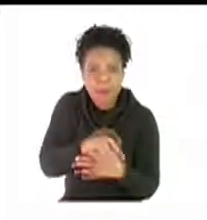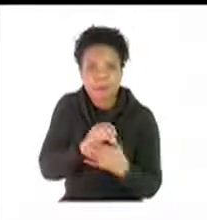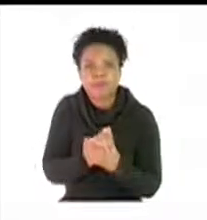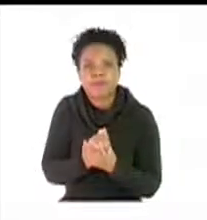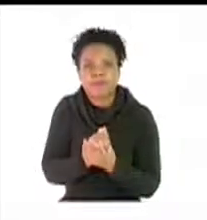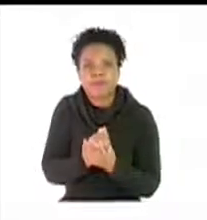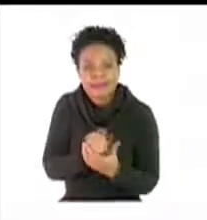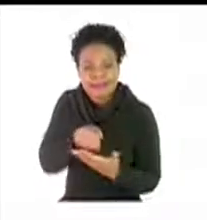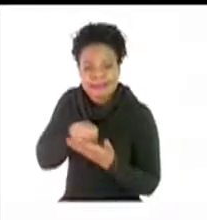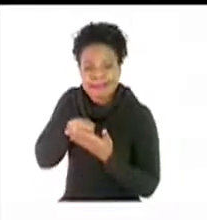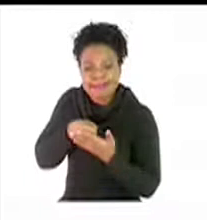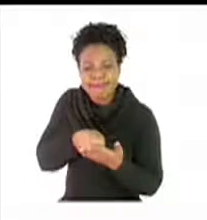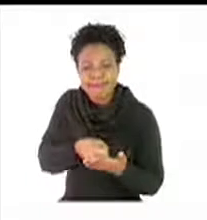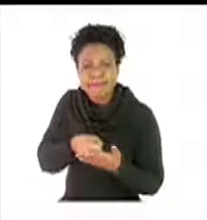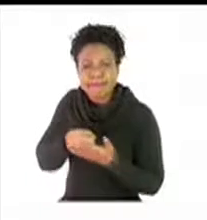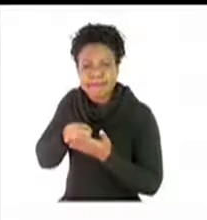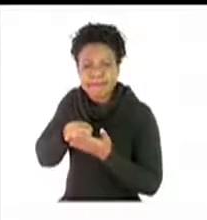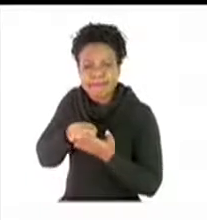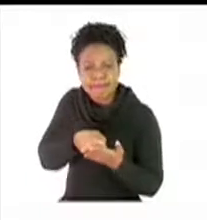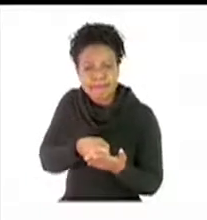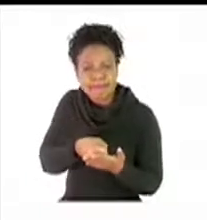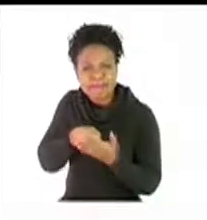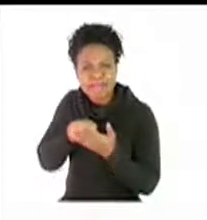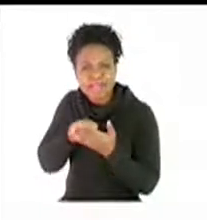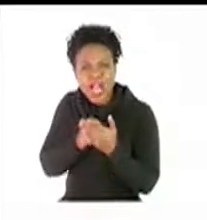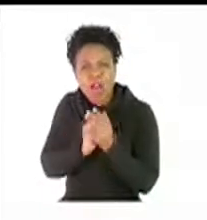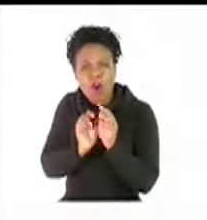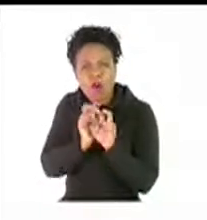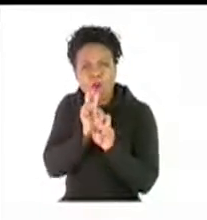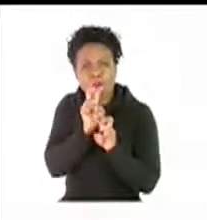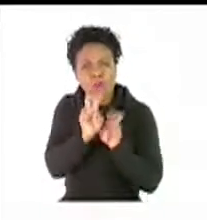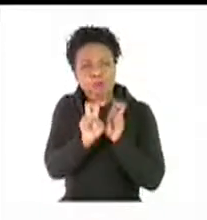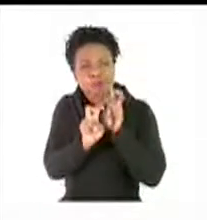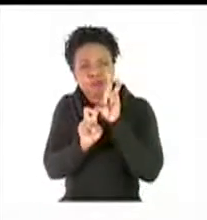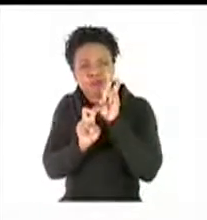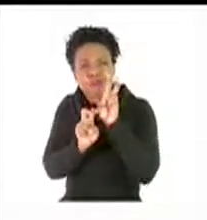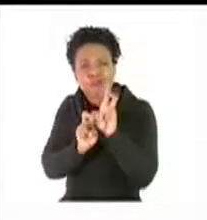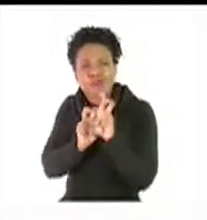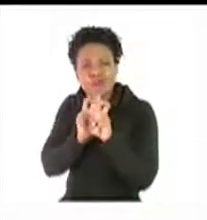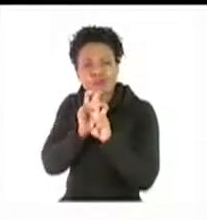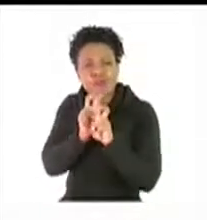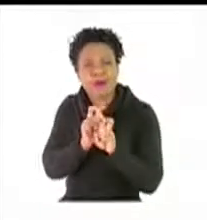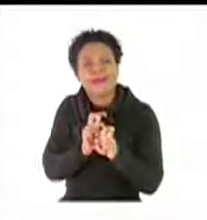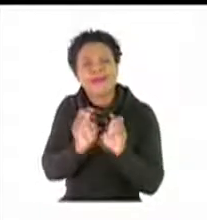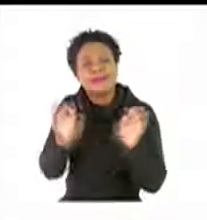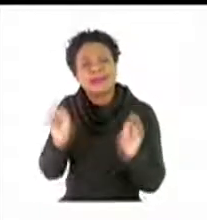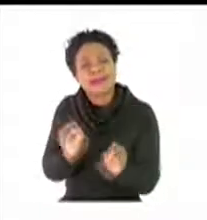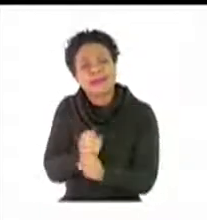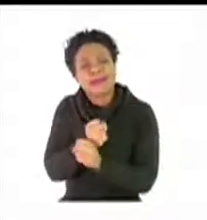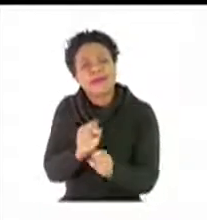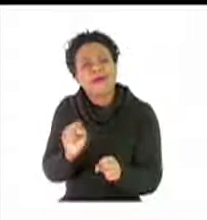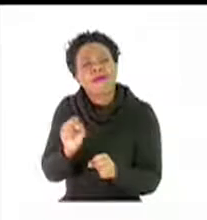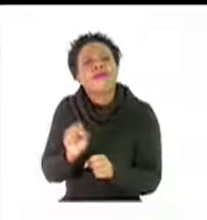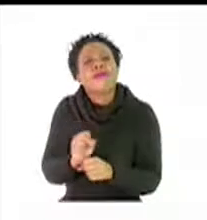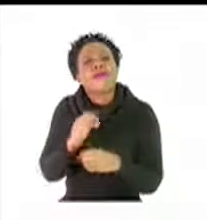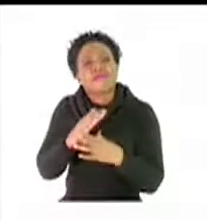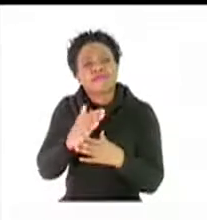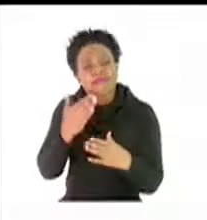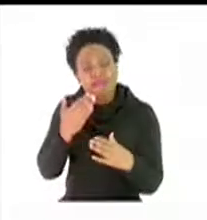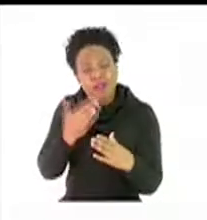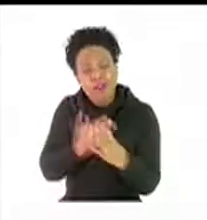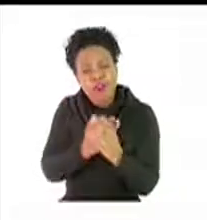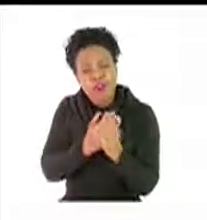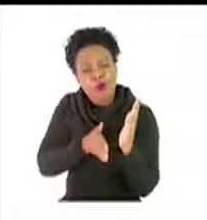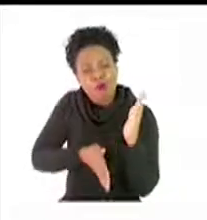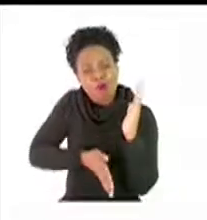Try as they would, they could not climb out because the walls of the rivulet were too